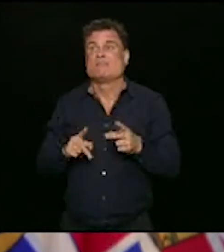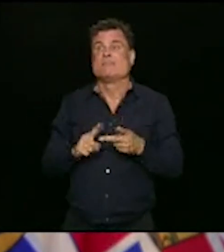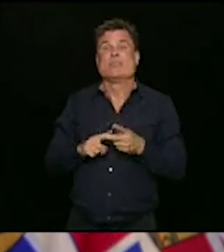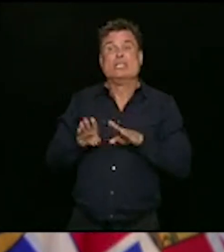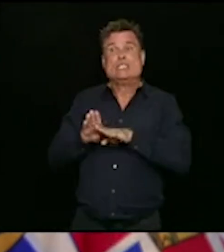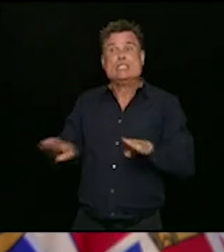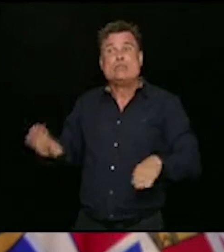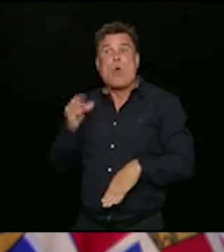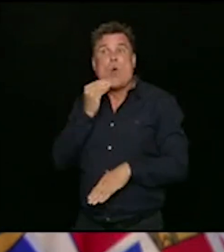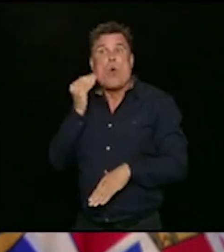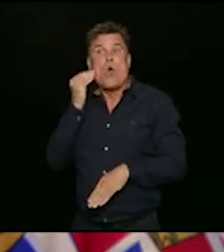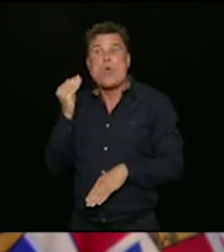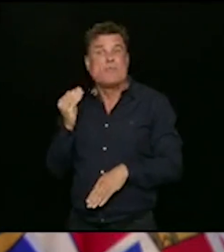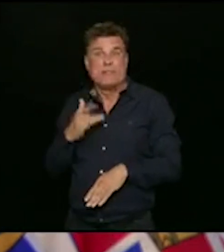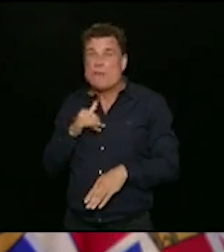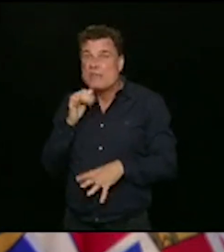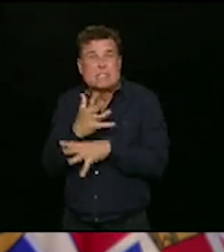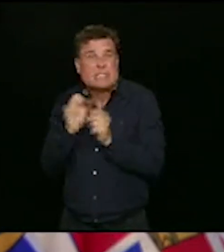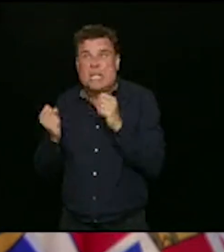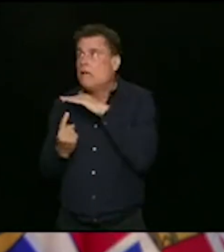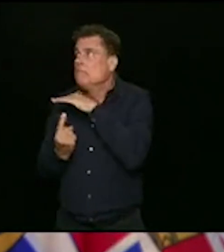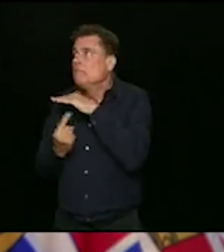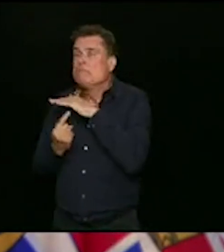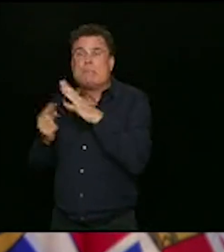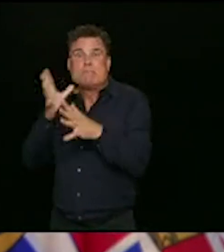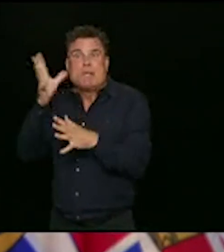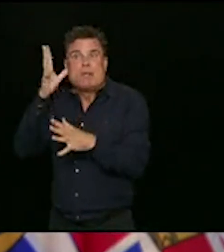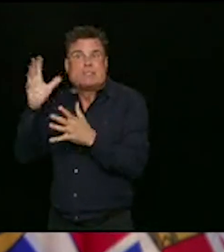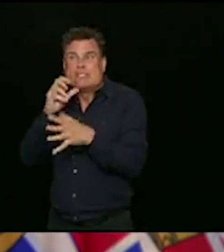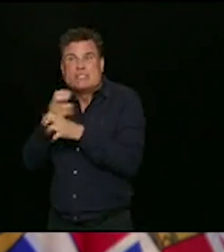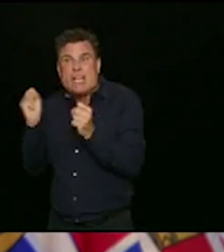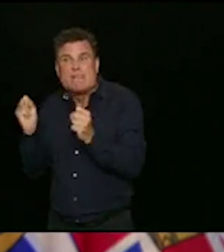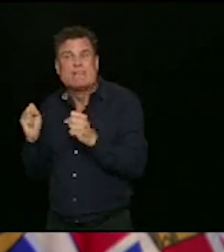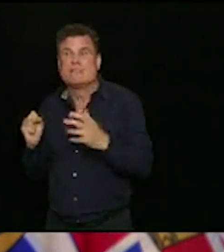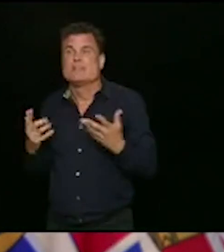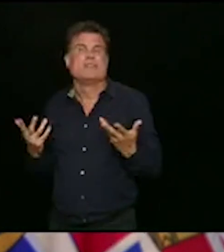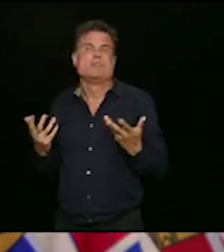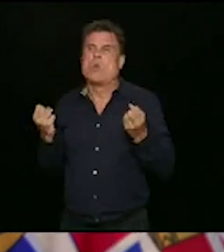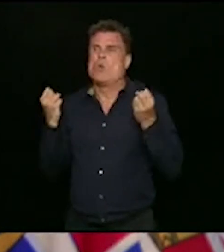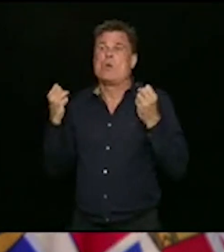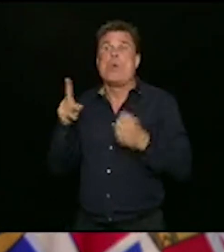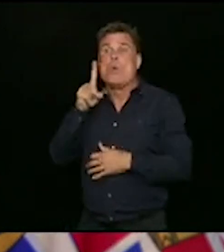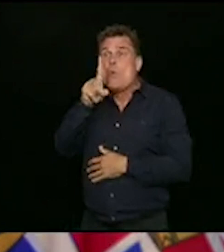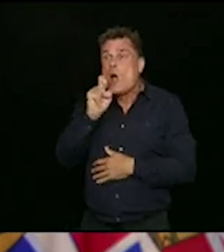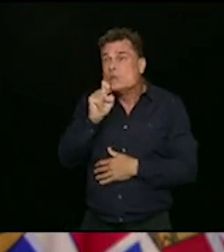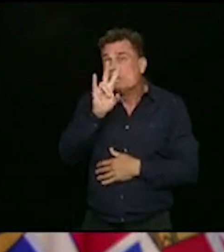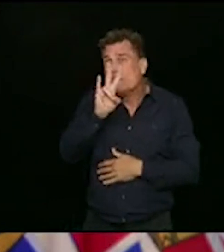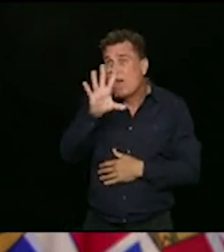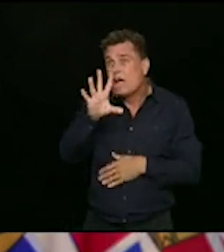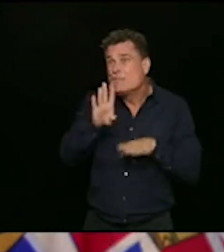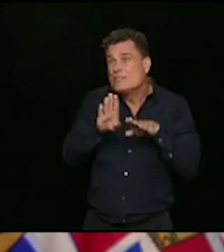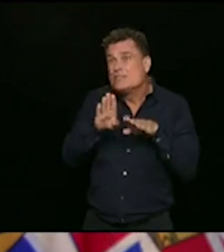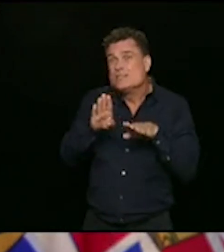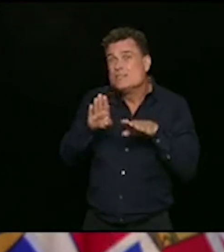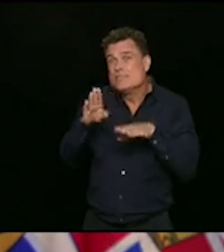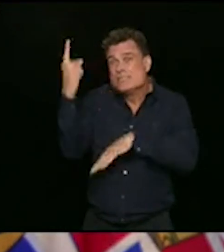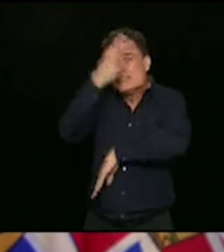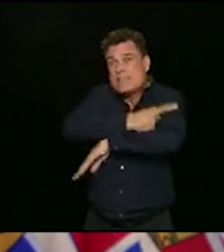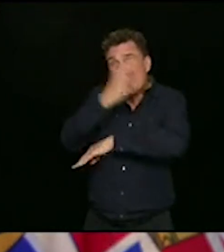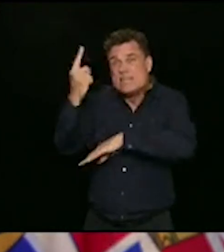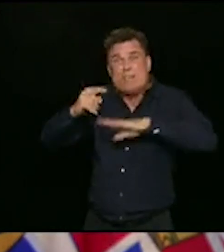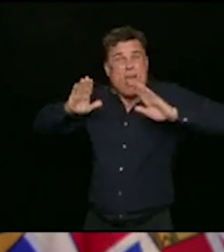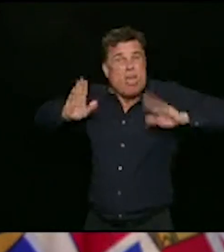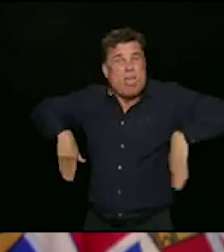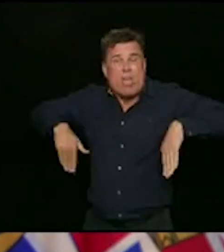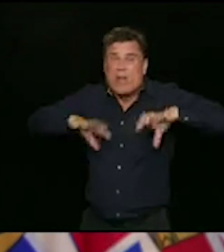is not a safe place to be. Many of them have not been in a classroom for, it'll be up to 175 days, and the